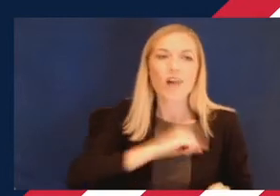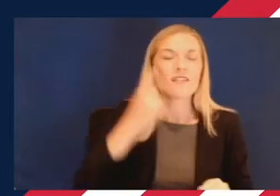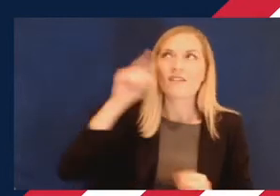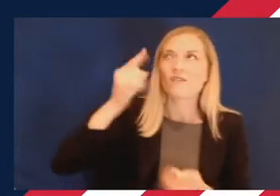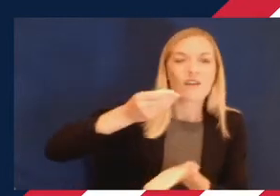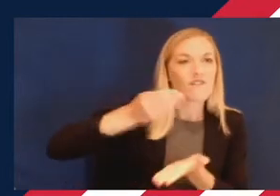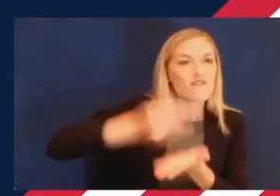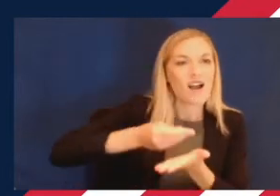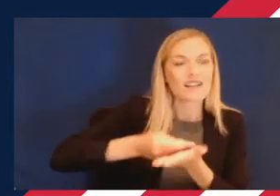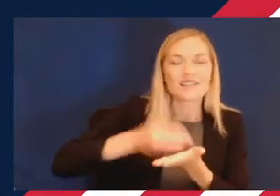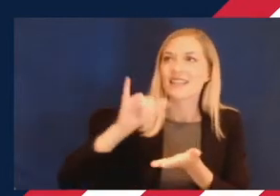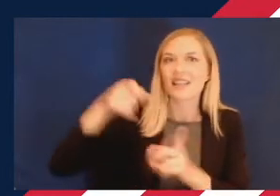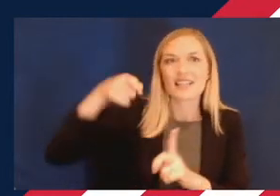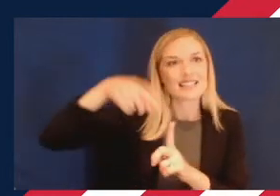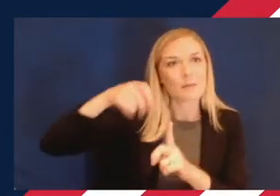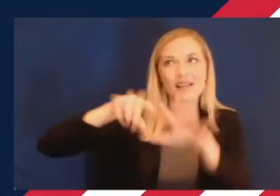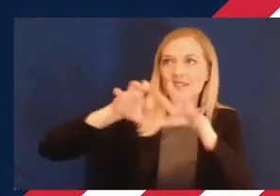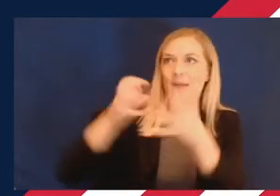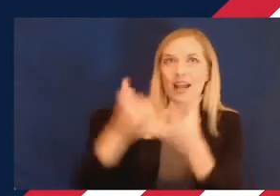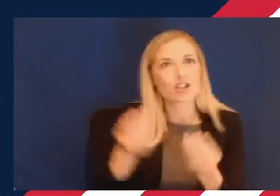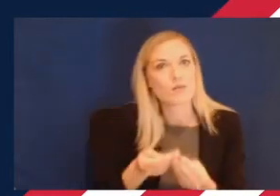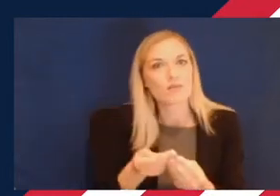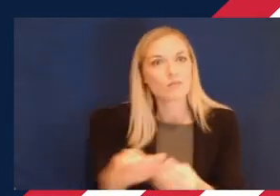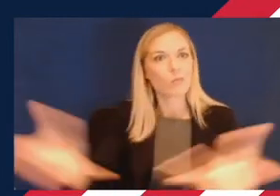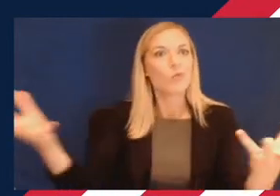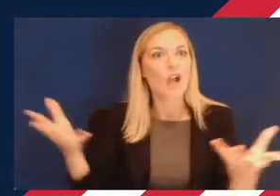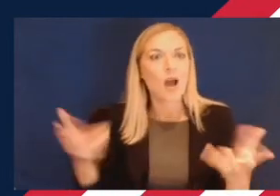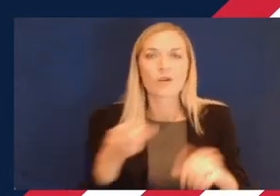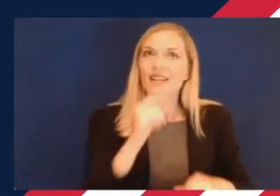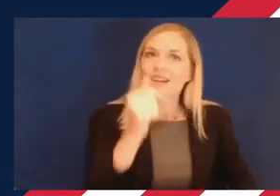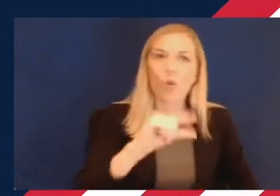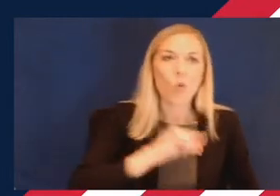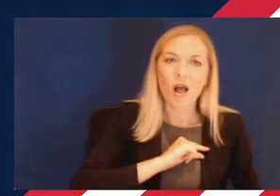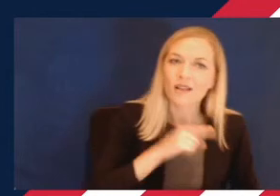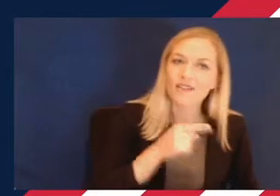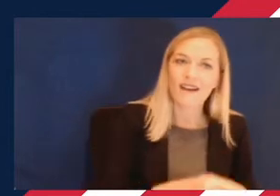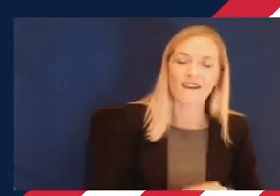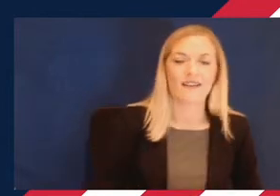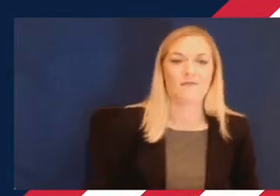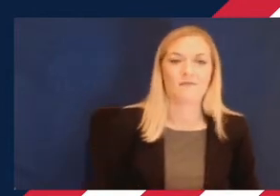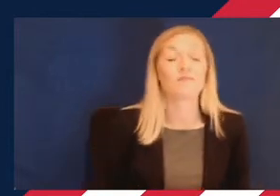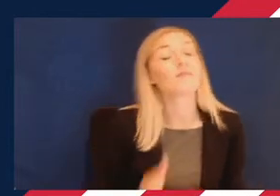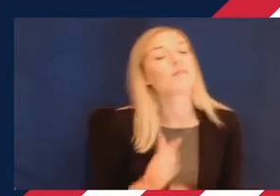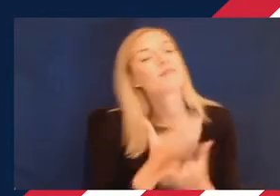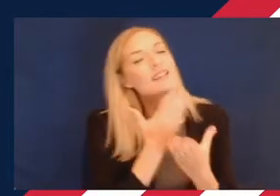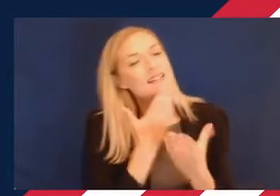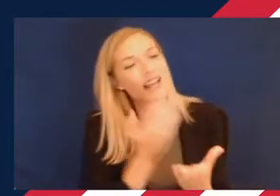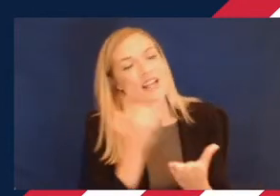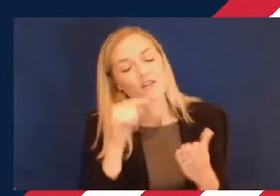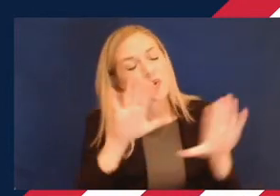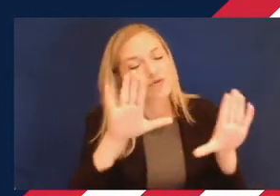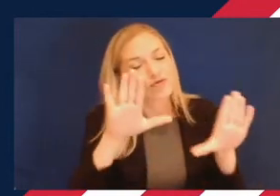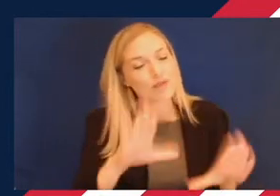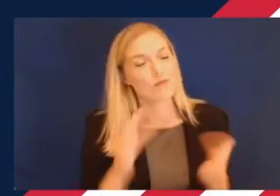the country to help us have sustainability. Thank you for those really great recommendations. You're quite welcome.